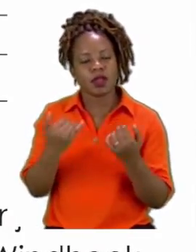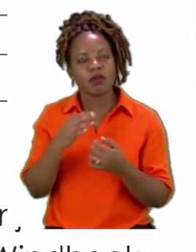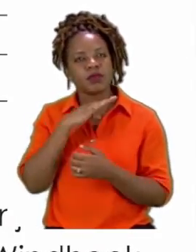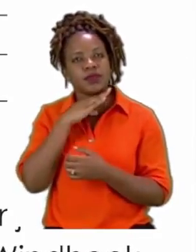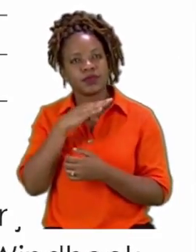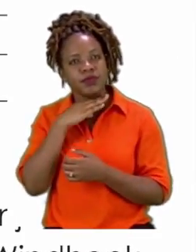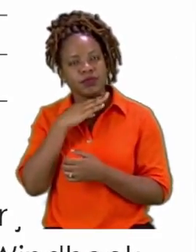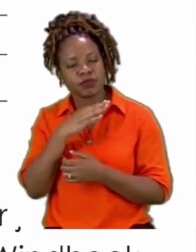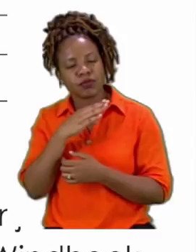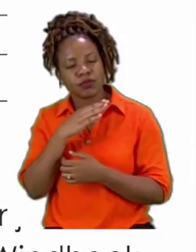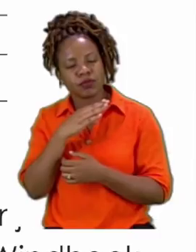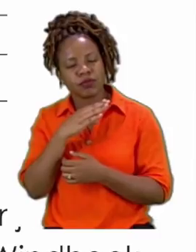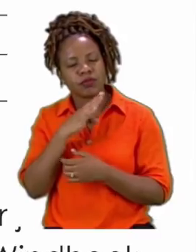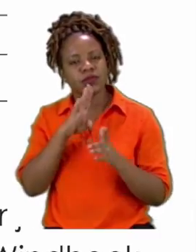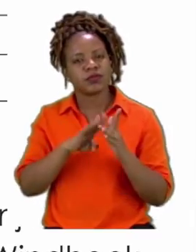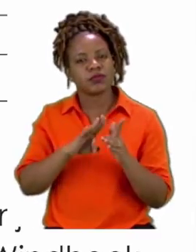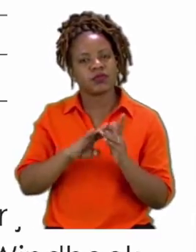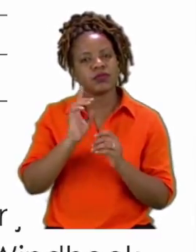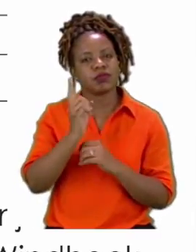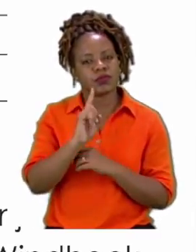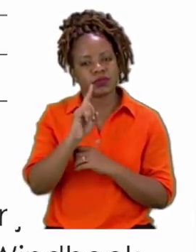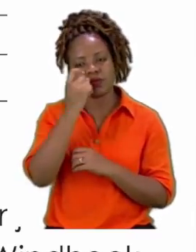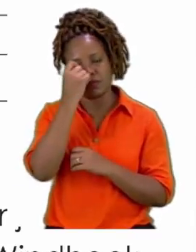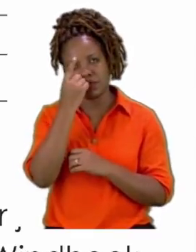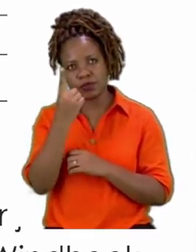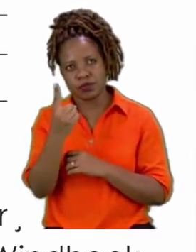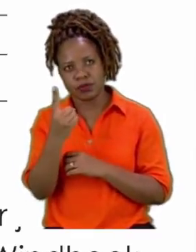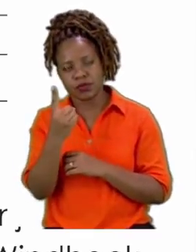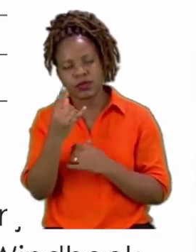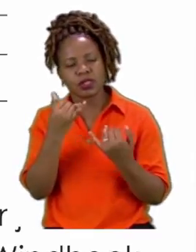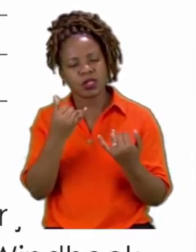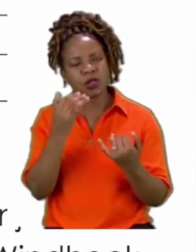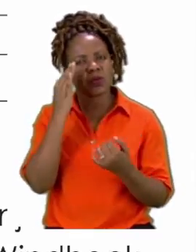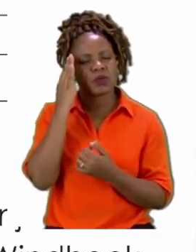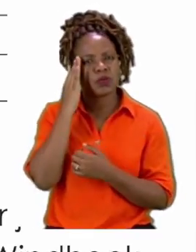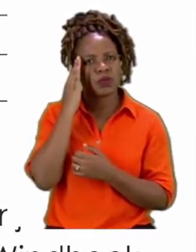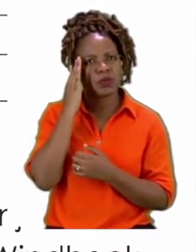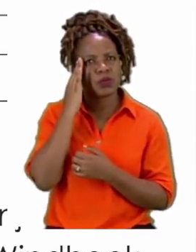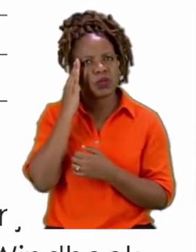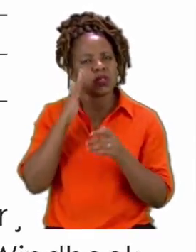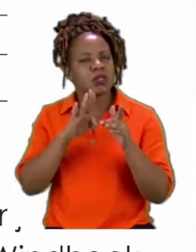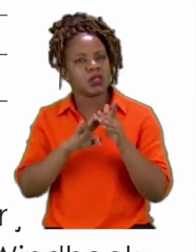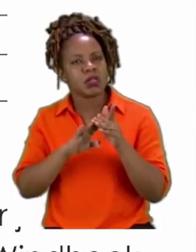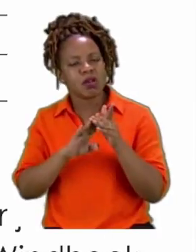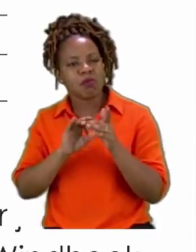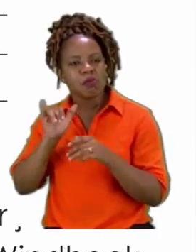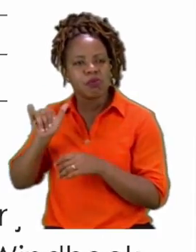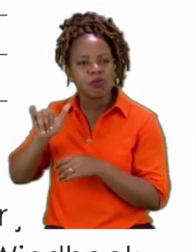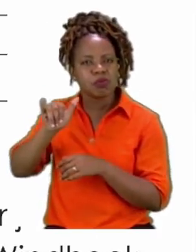can understand that it is about traveling. We have an airplane and we have passengers. Then we